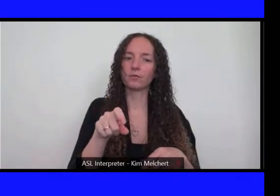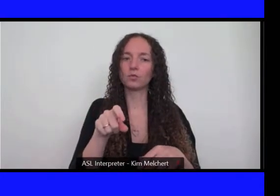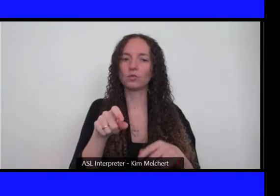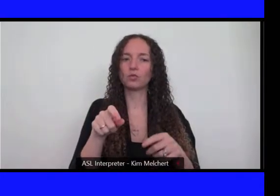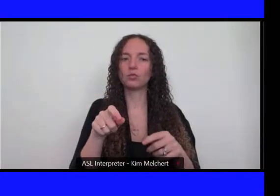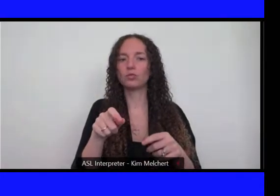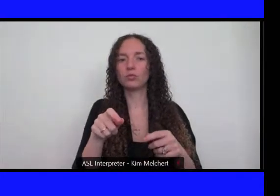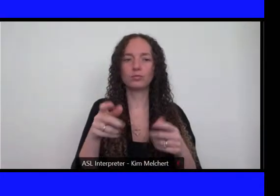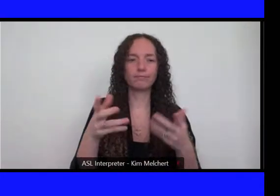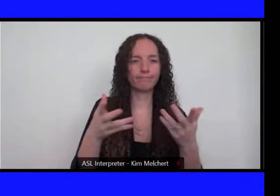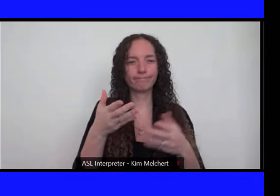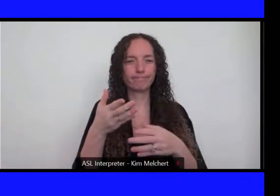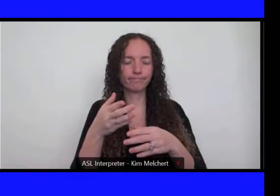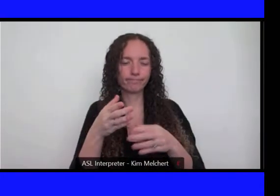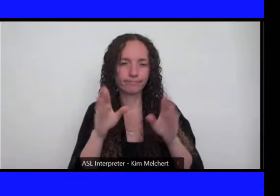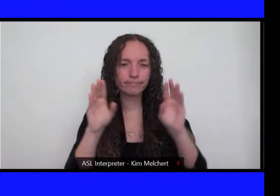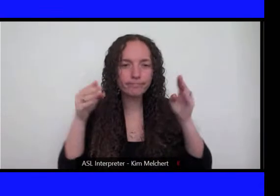Thank you.